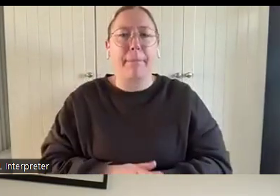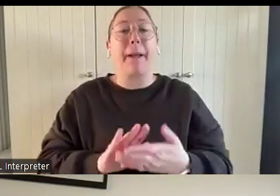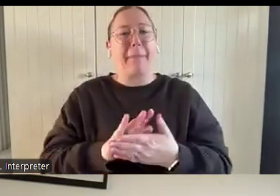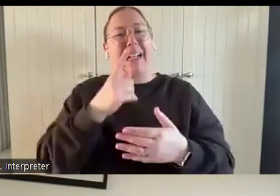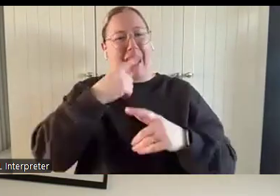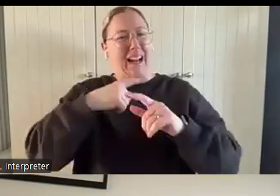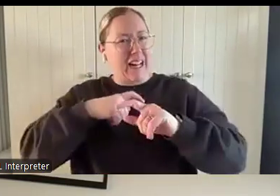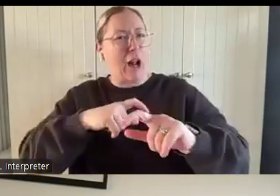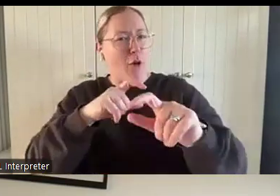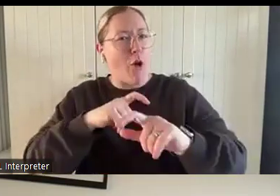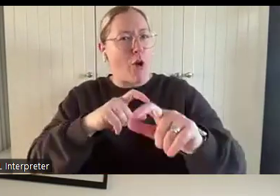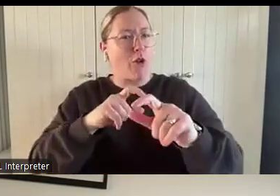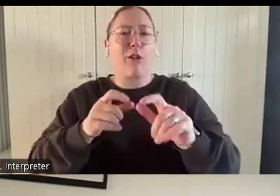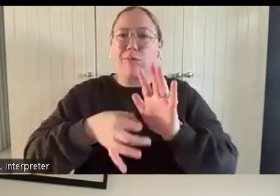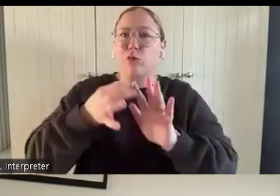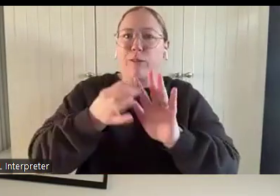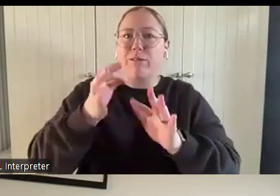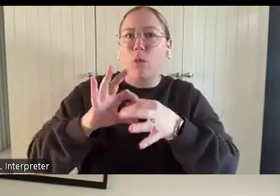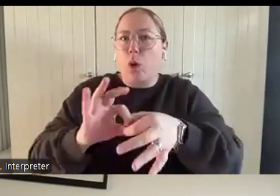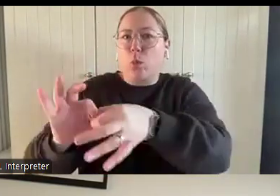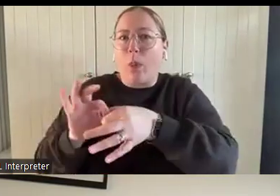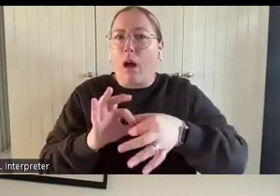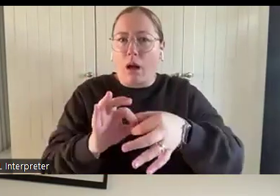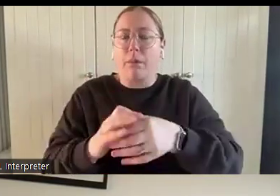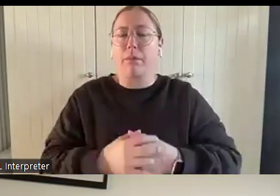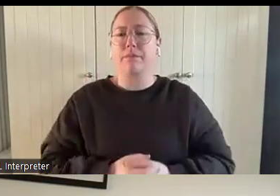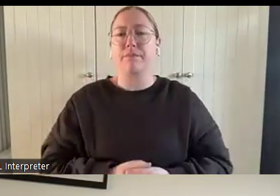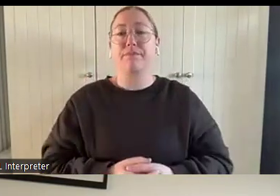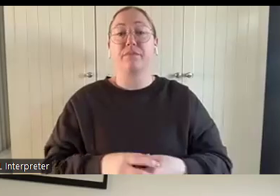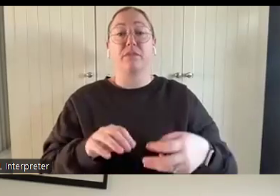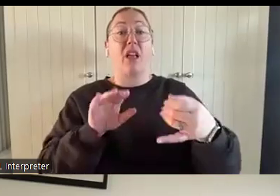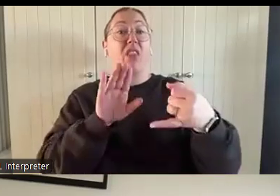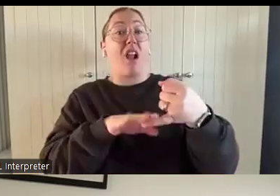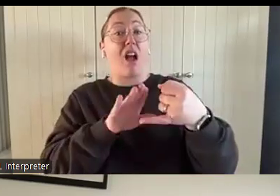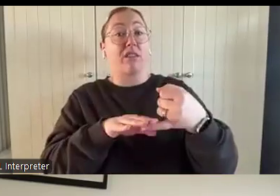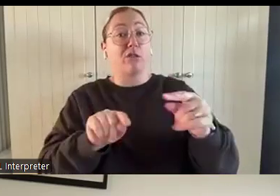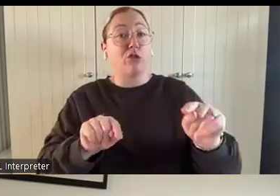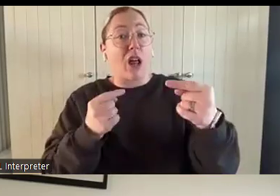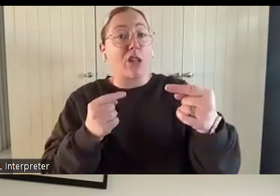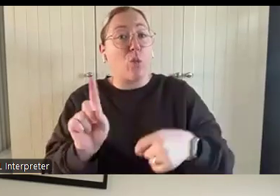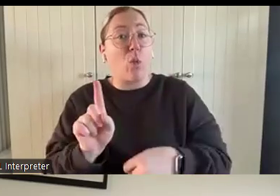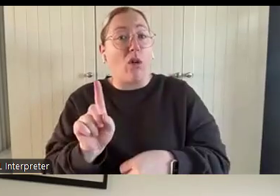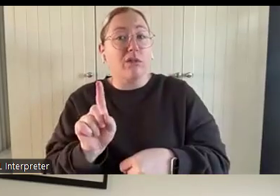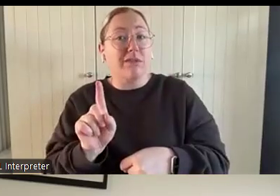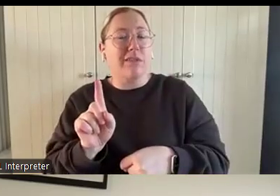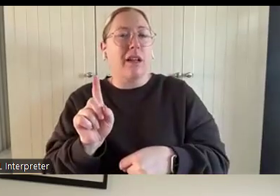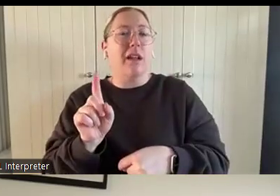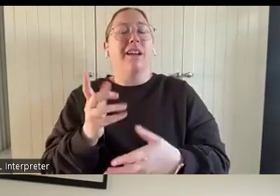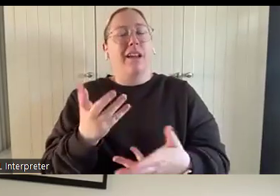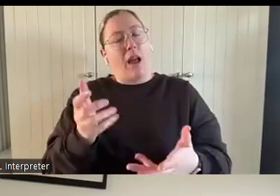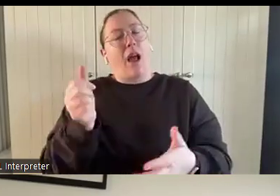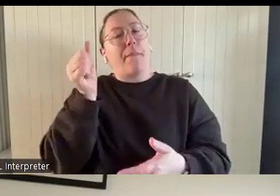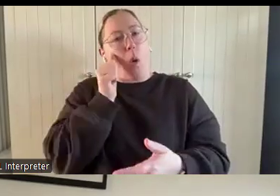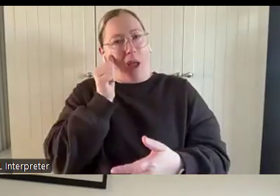way for us both. And the last challenge was around just being aware that things may take longer when using